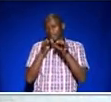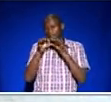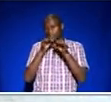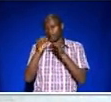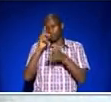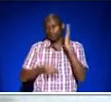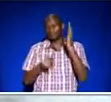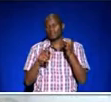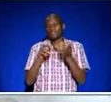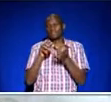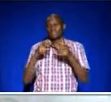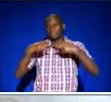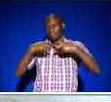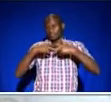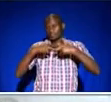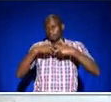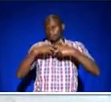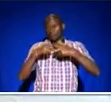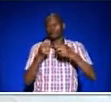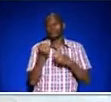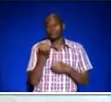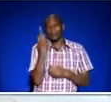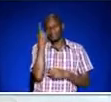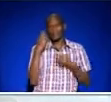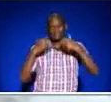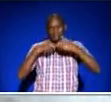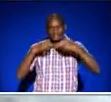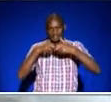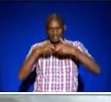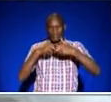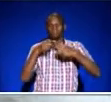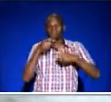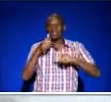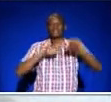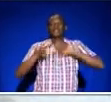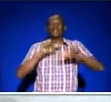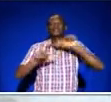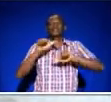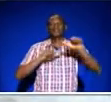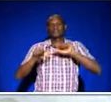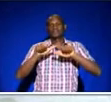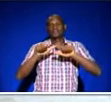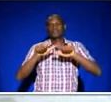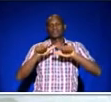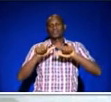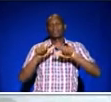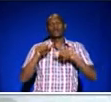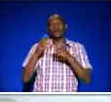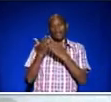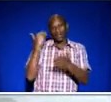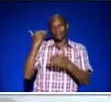physics is. But to understand physics, remember physics is a science. We did science in